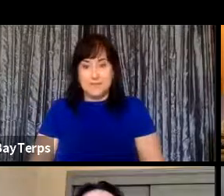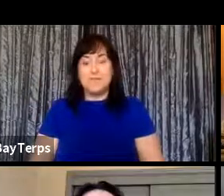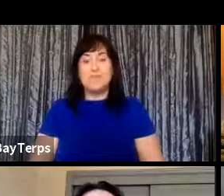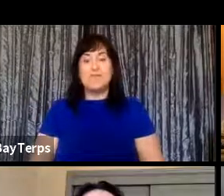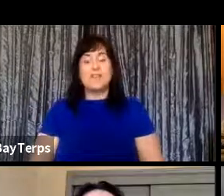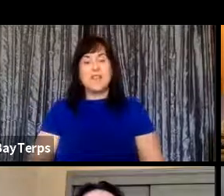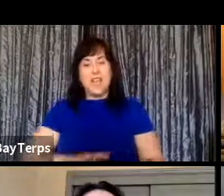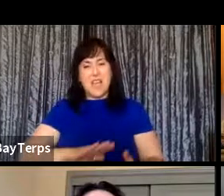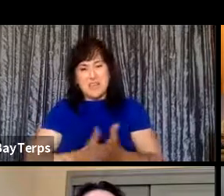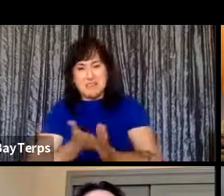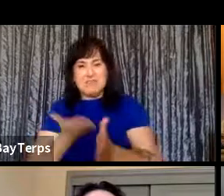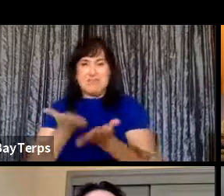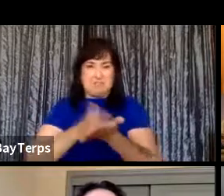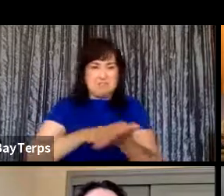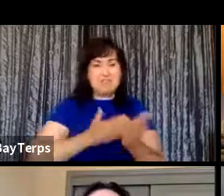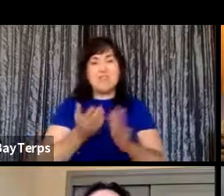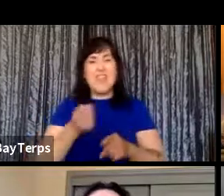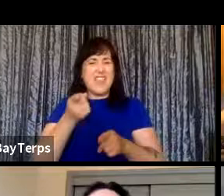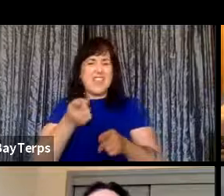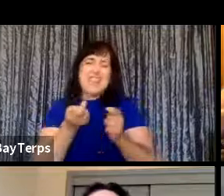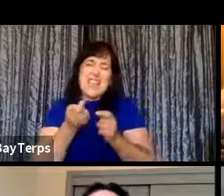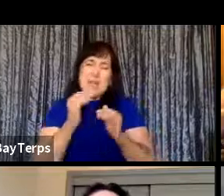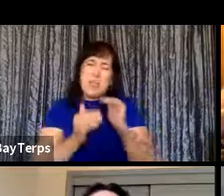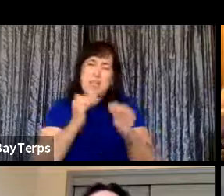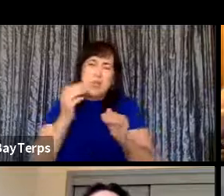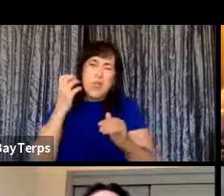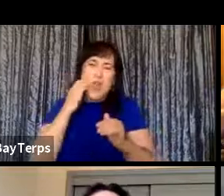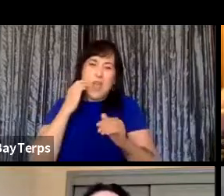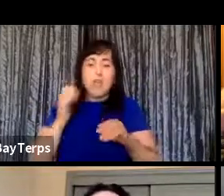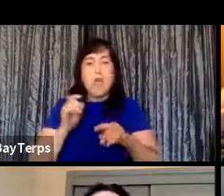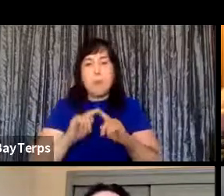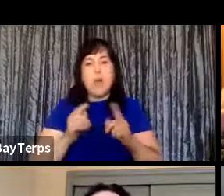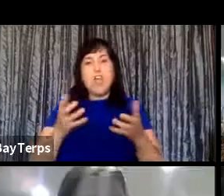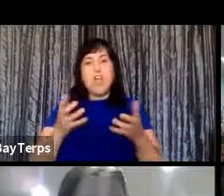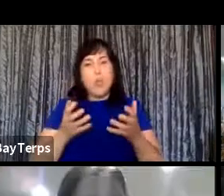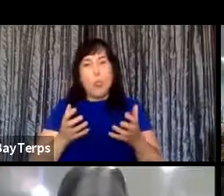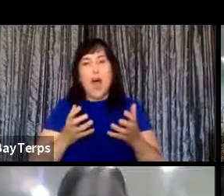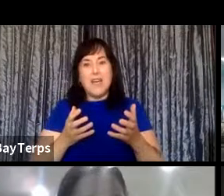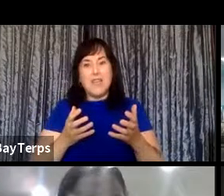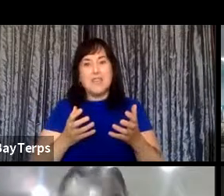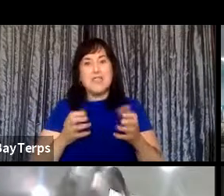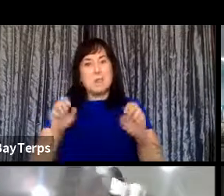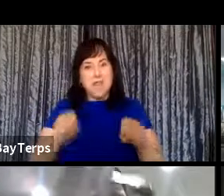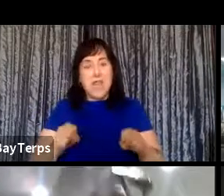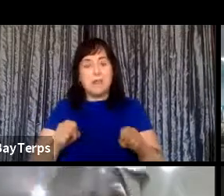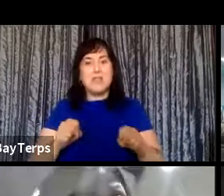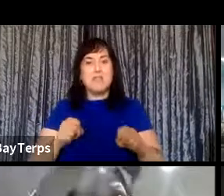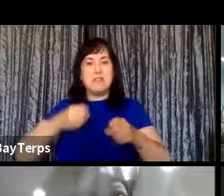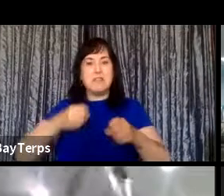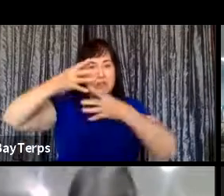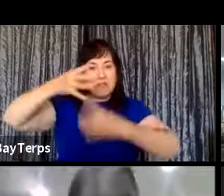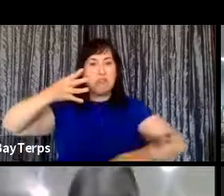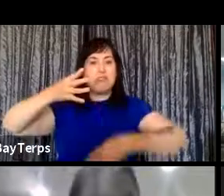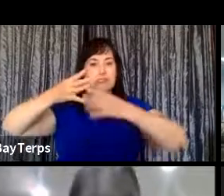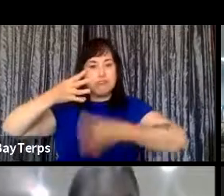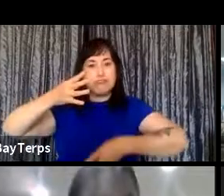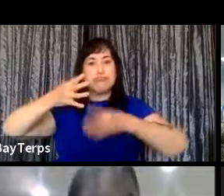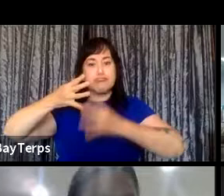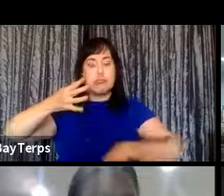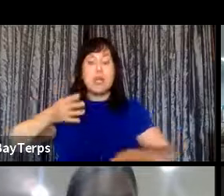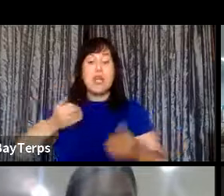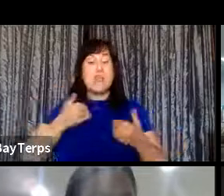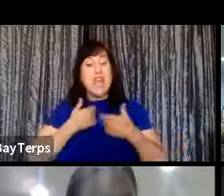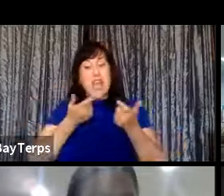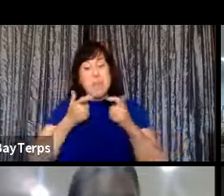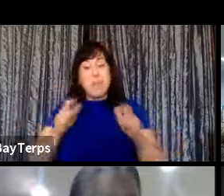point, this is a little bit too thick, but to a point where it's literally just dripping off the spatula, okay? If you've got any big